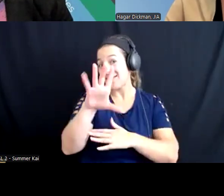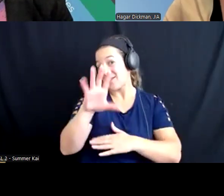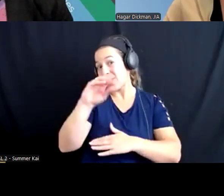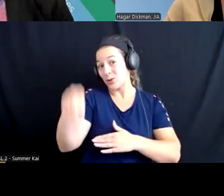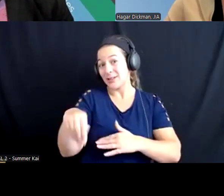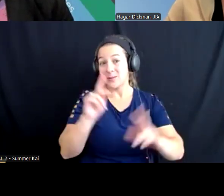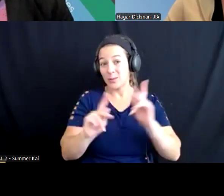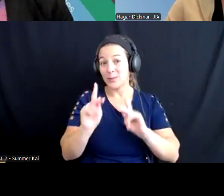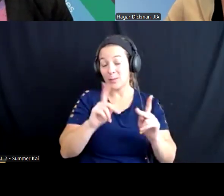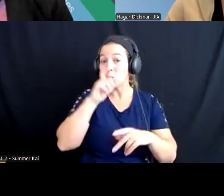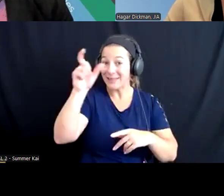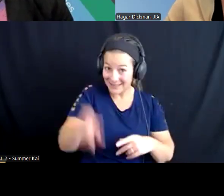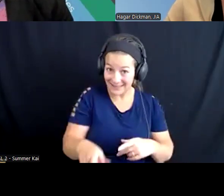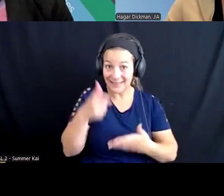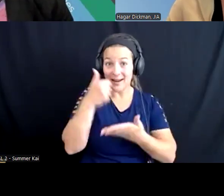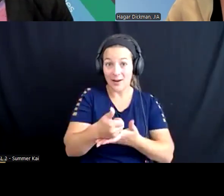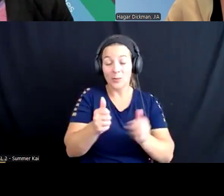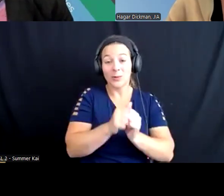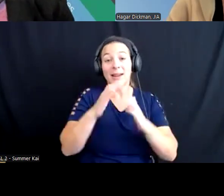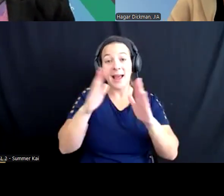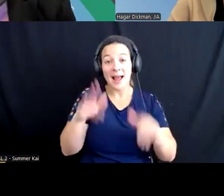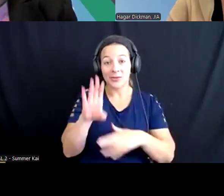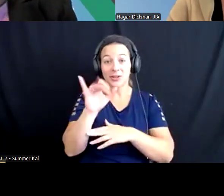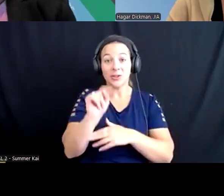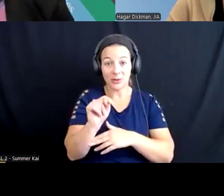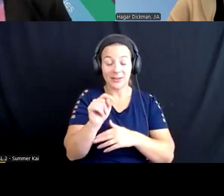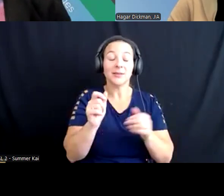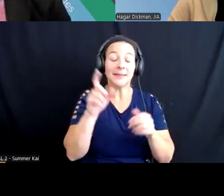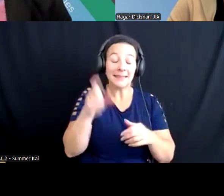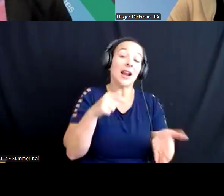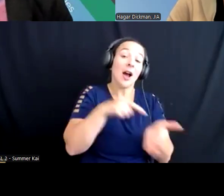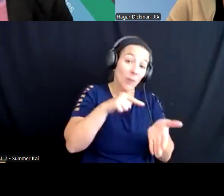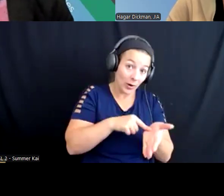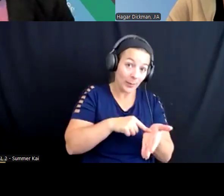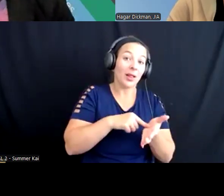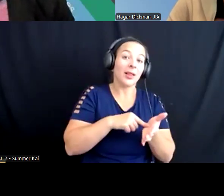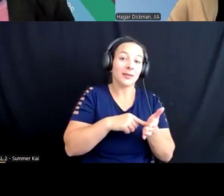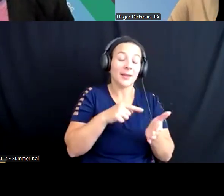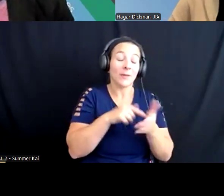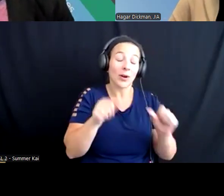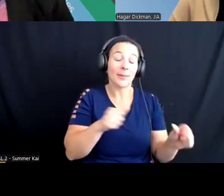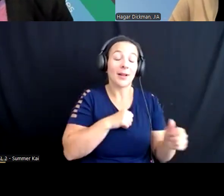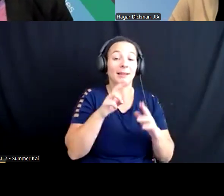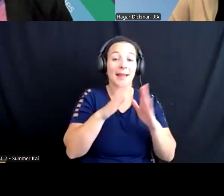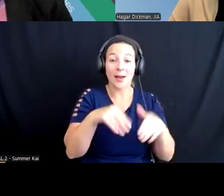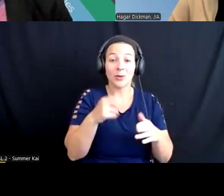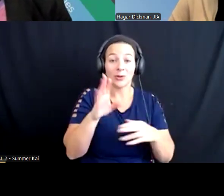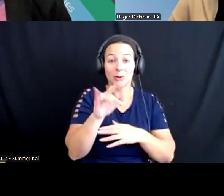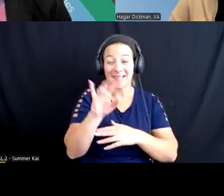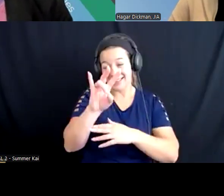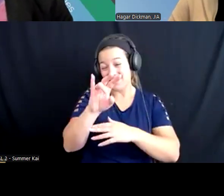people who need housing units the affordable housing units, they're not there for them.